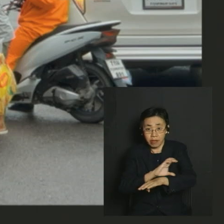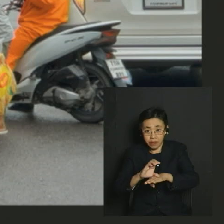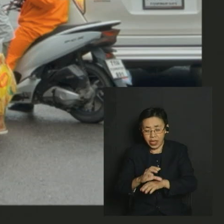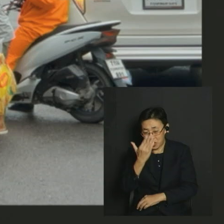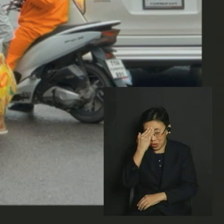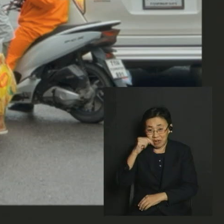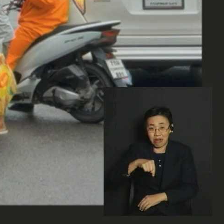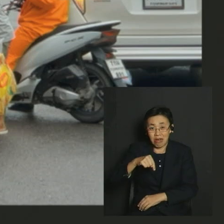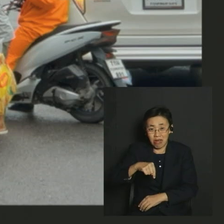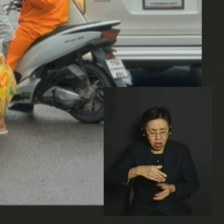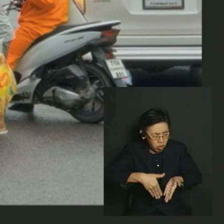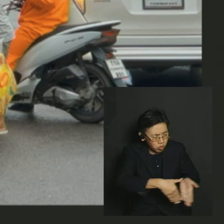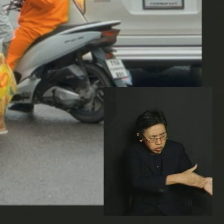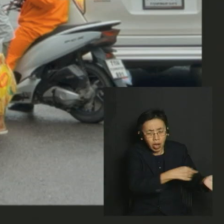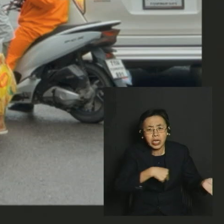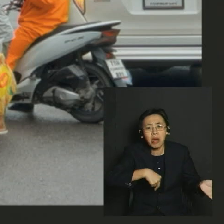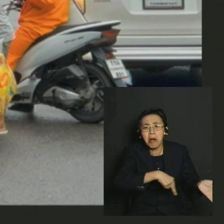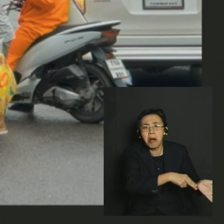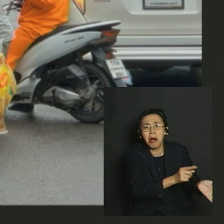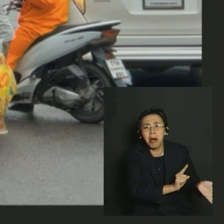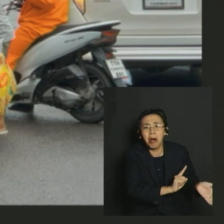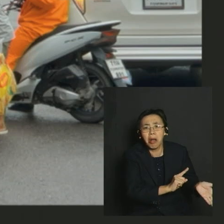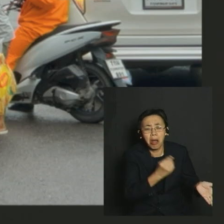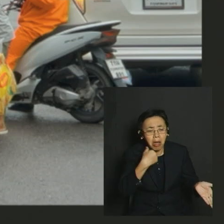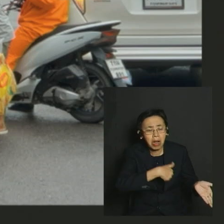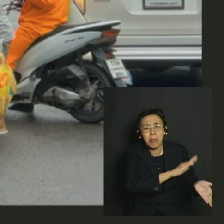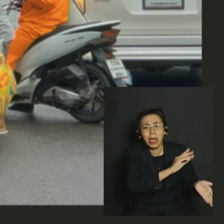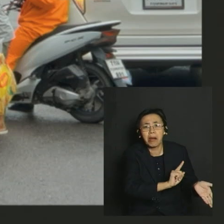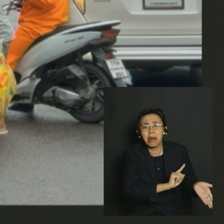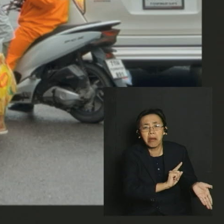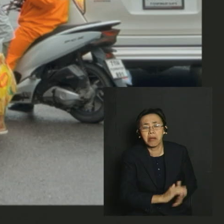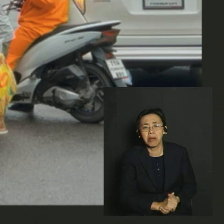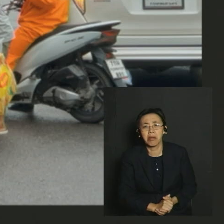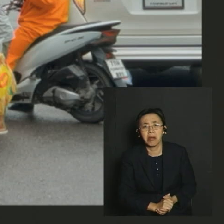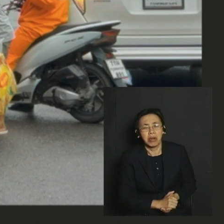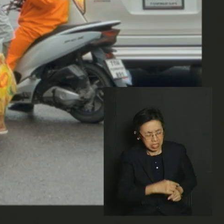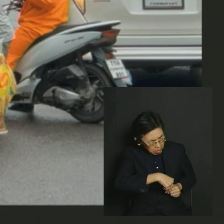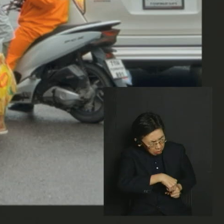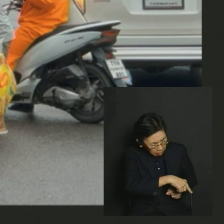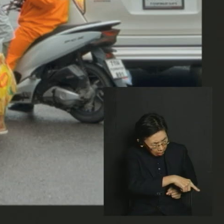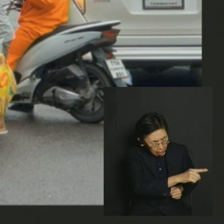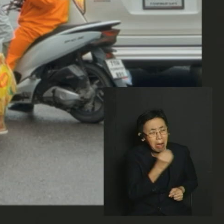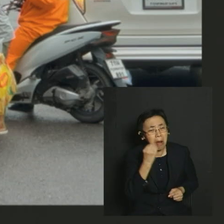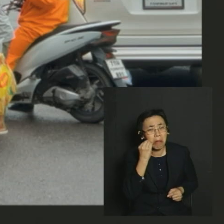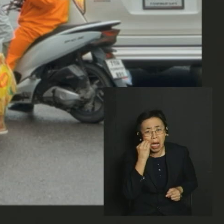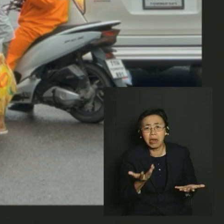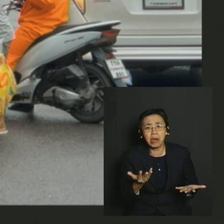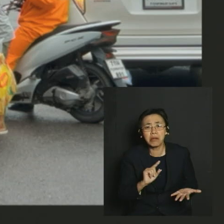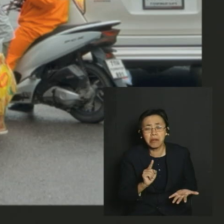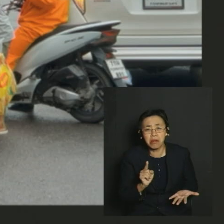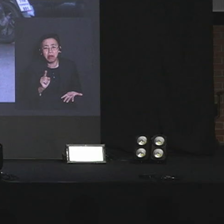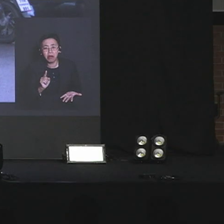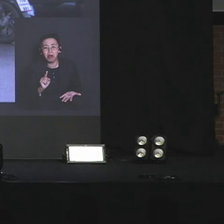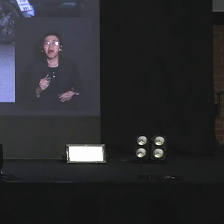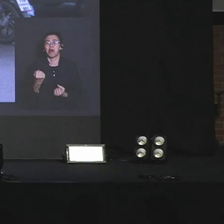mile connectivity, you end up using car, from your home. And when you're using car from your home, you will not